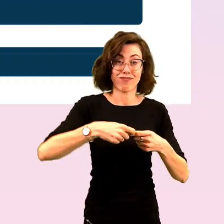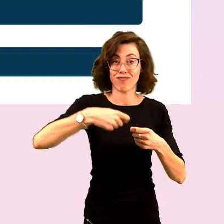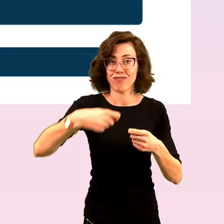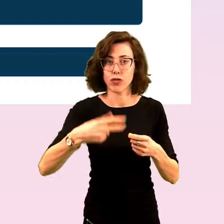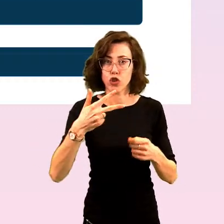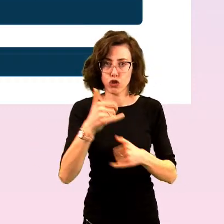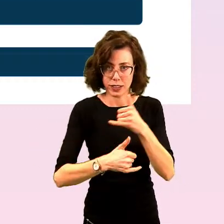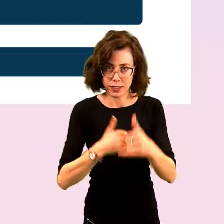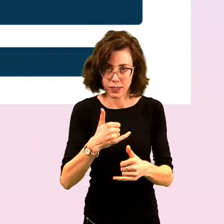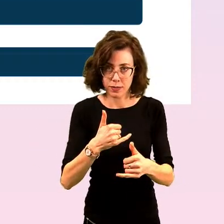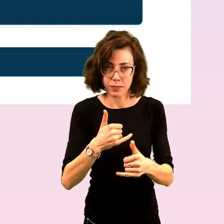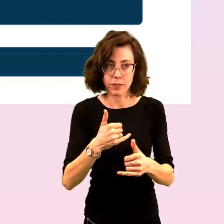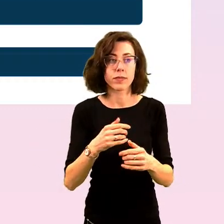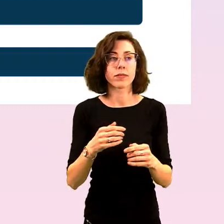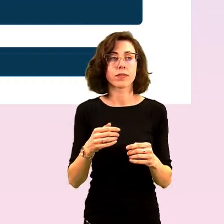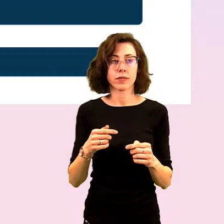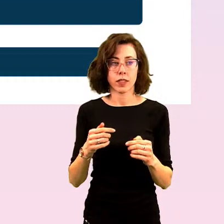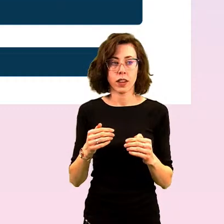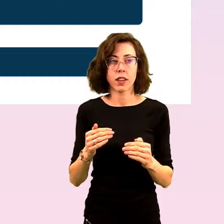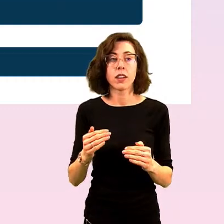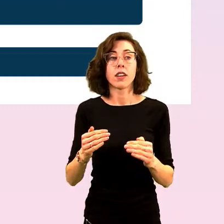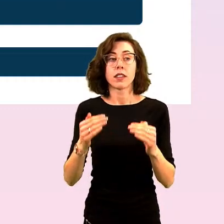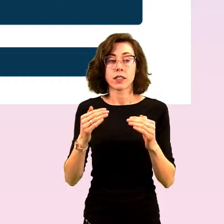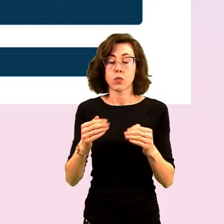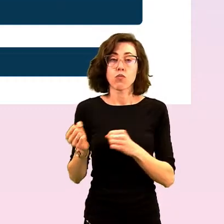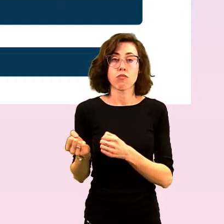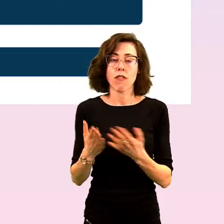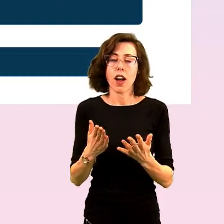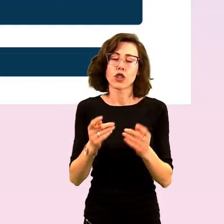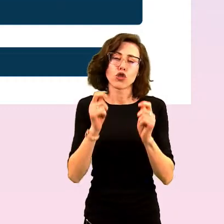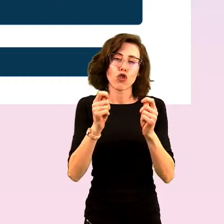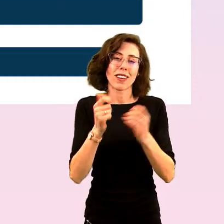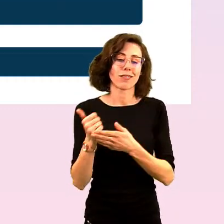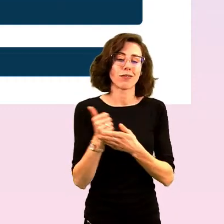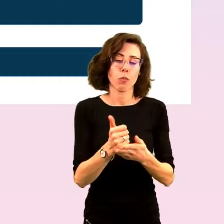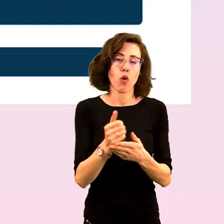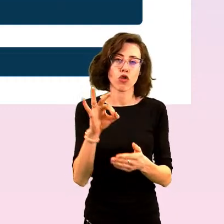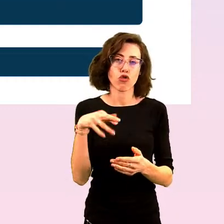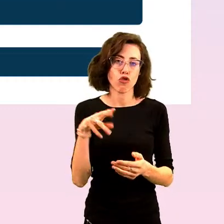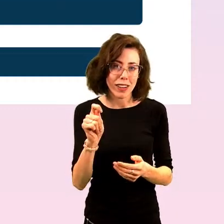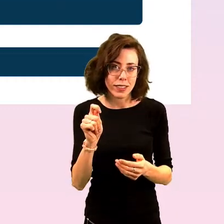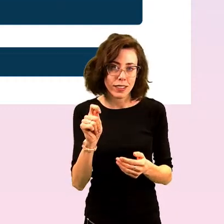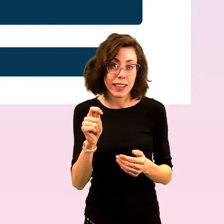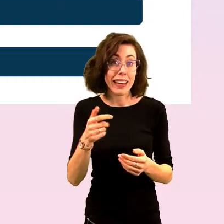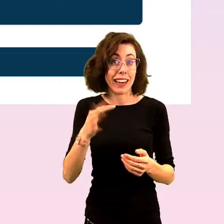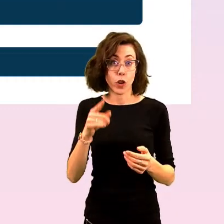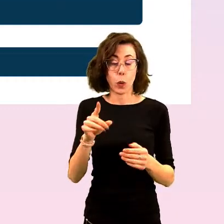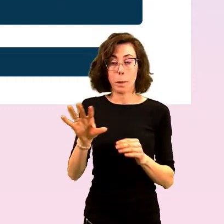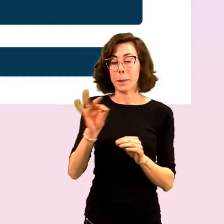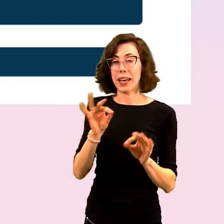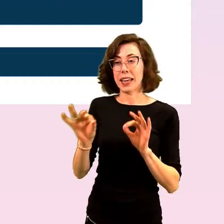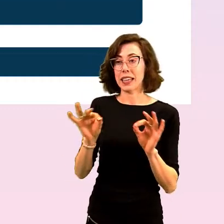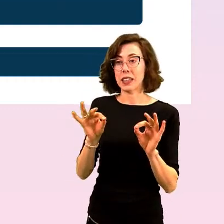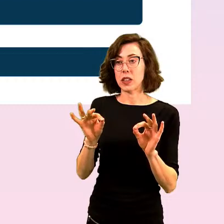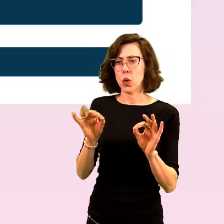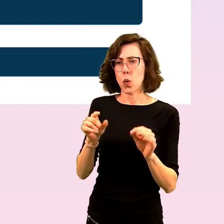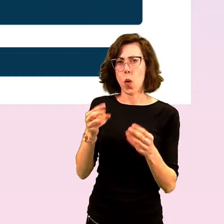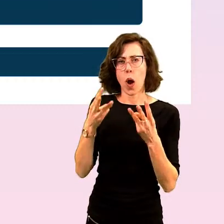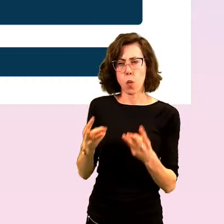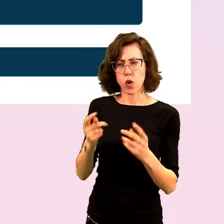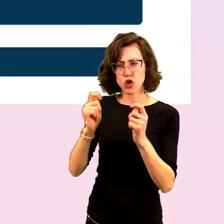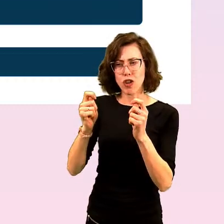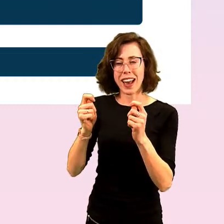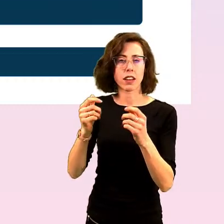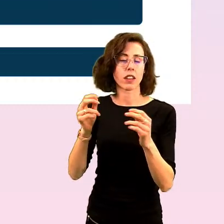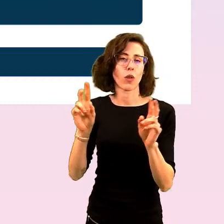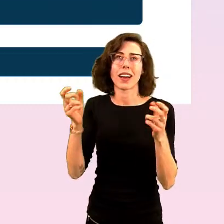grant, so that if it is that the training that you want, it has to be paid for. It might be forklift or safe pass or